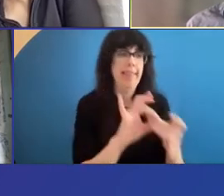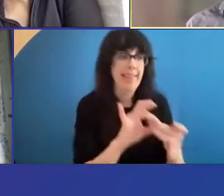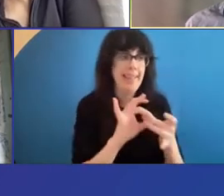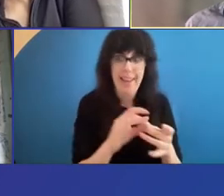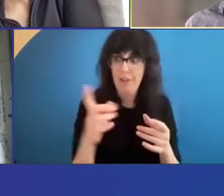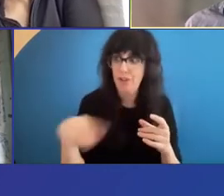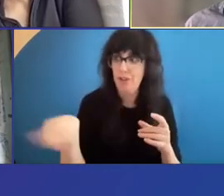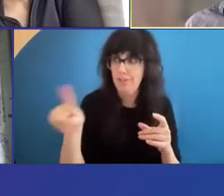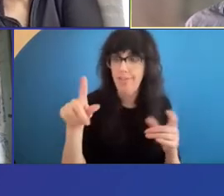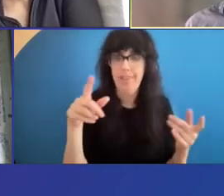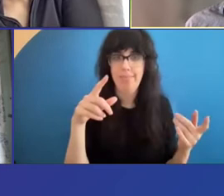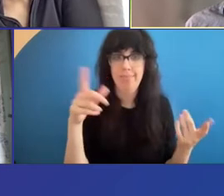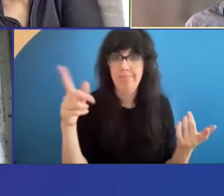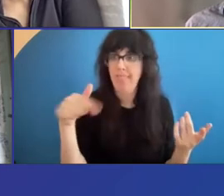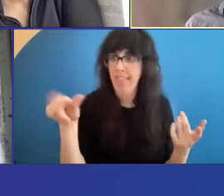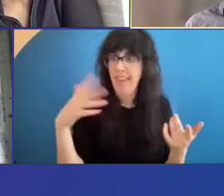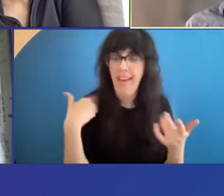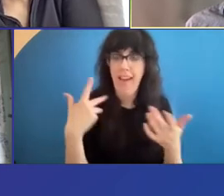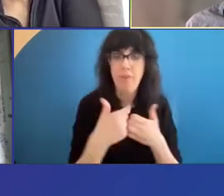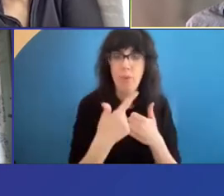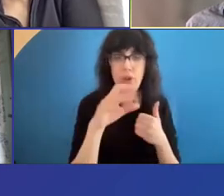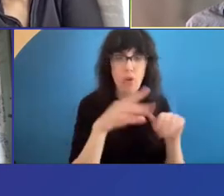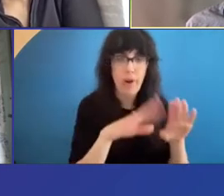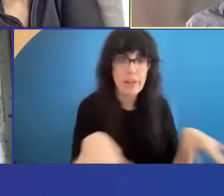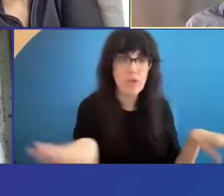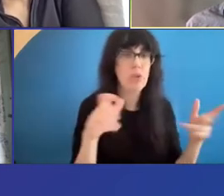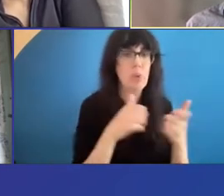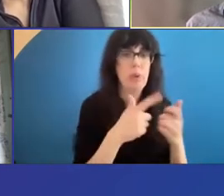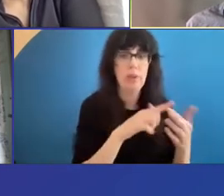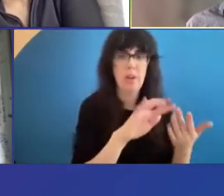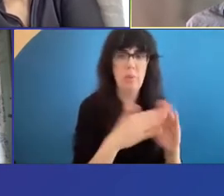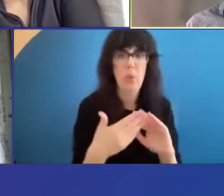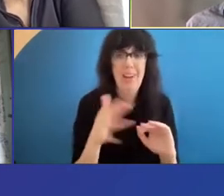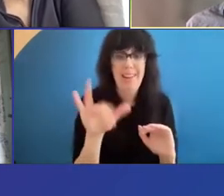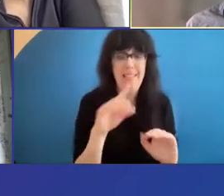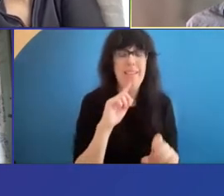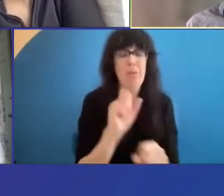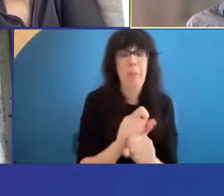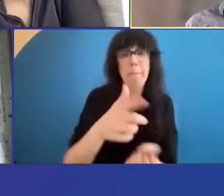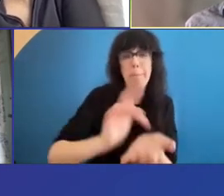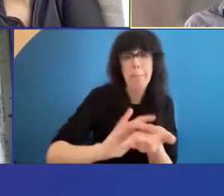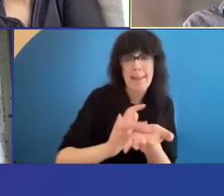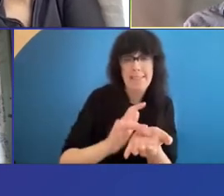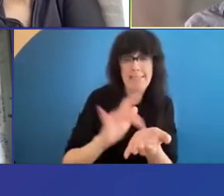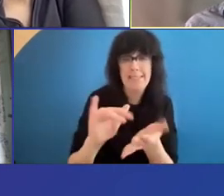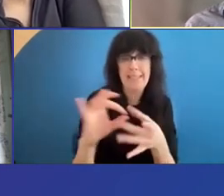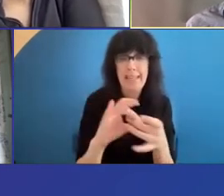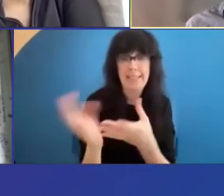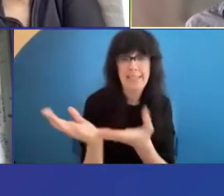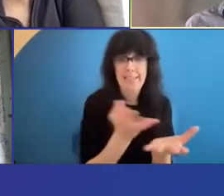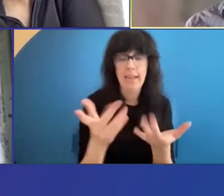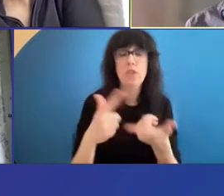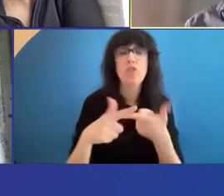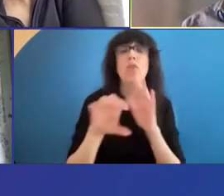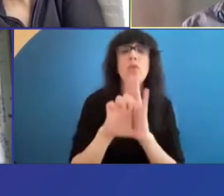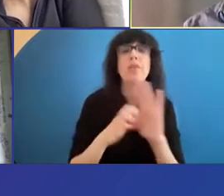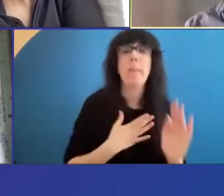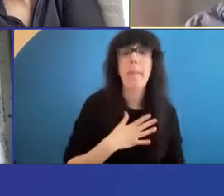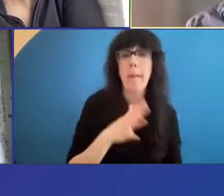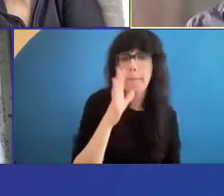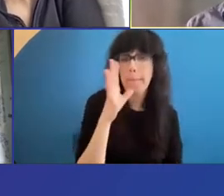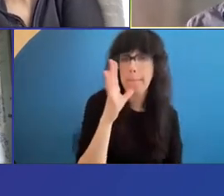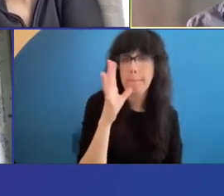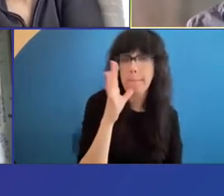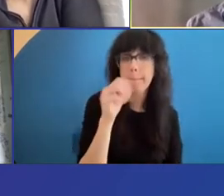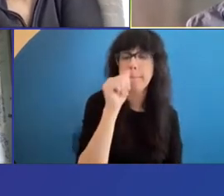community, is medicine for them. That my mother, for instance, who's